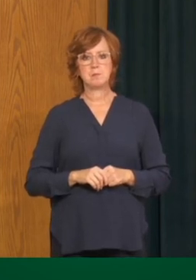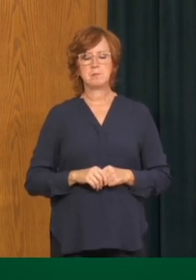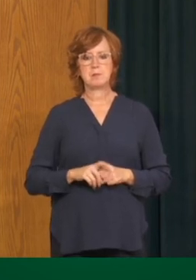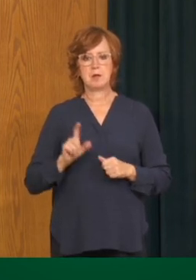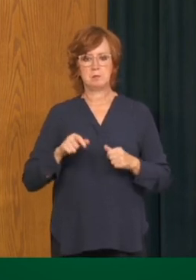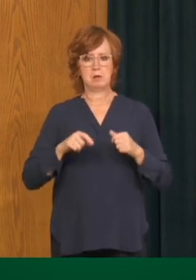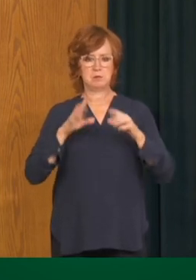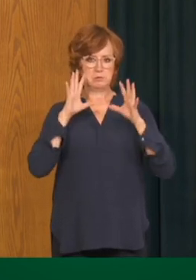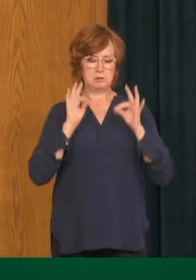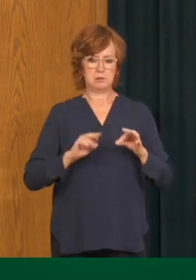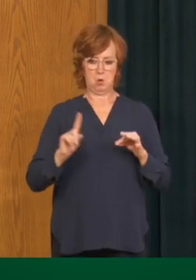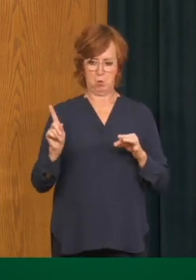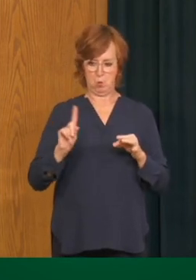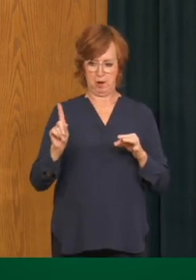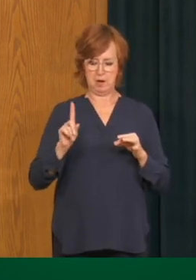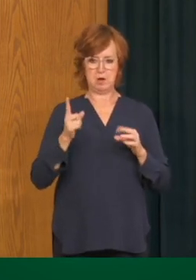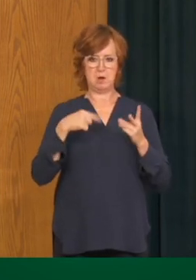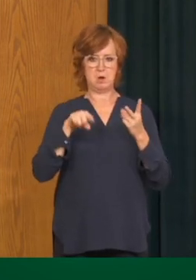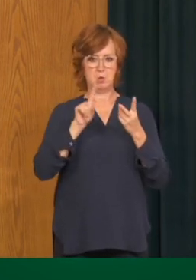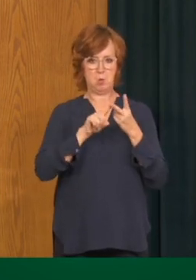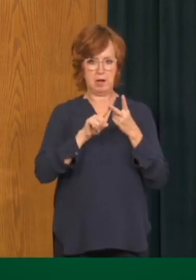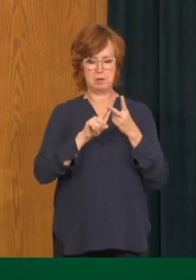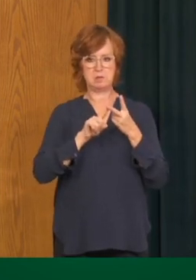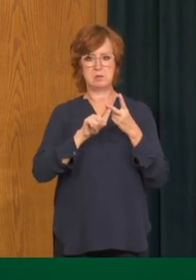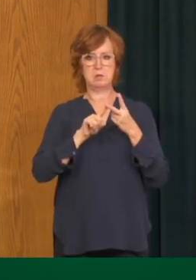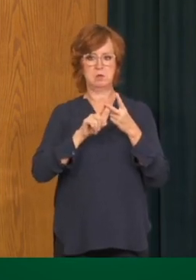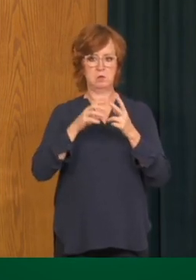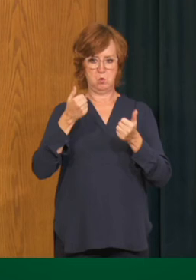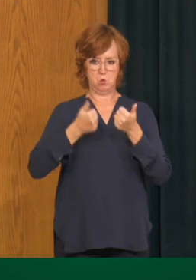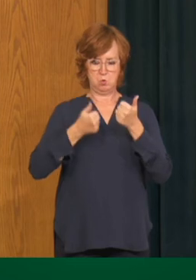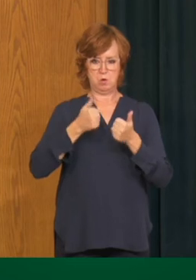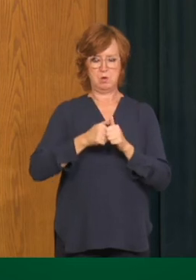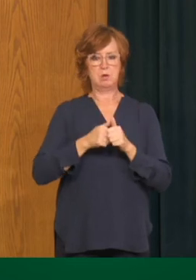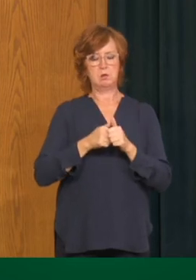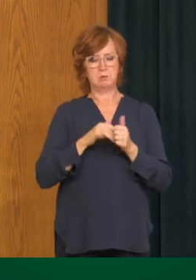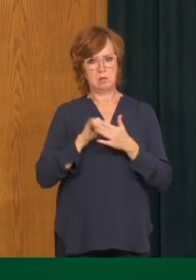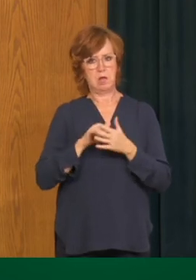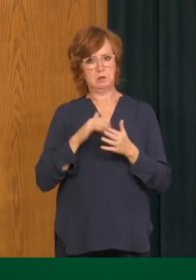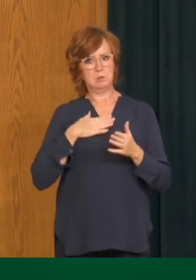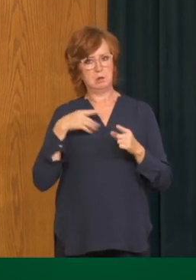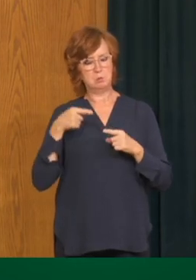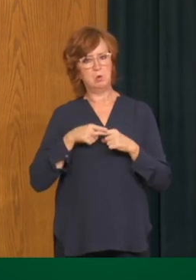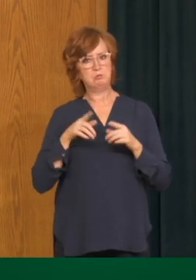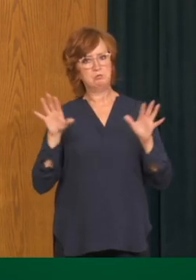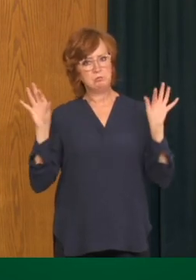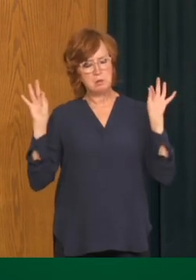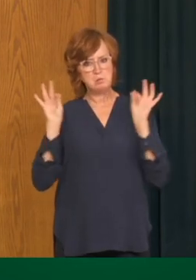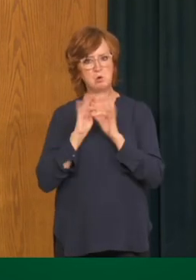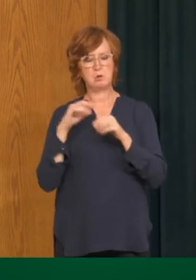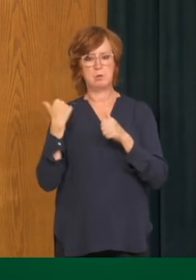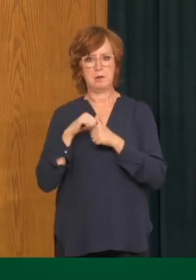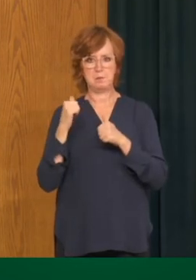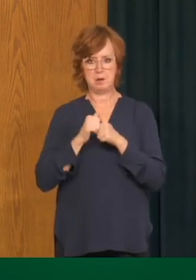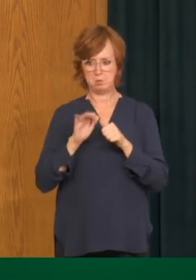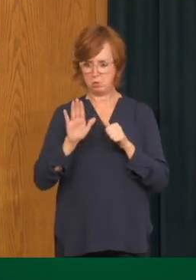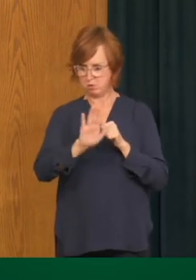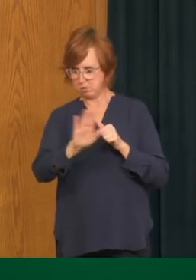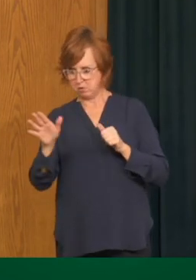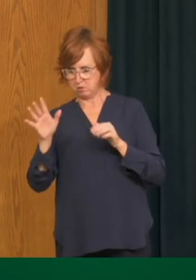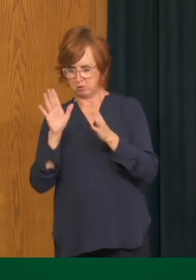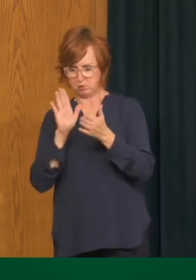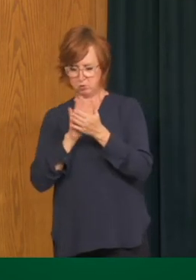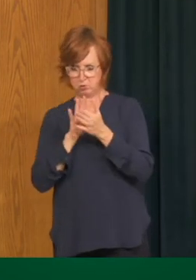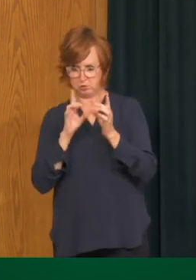which classrooms, with which school divisions. And this is what makes the local knowledge that school divisions bring to the table in